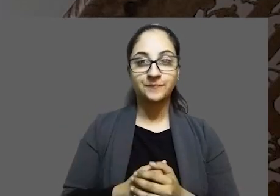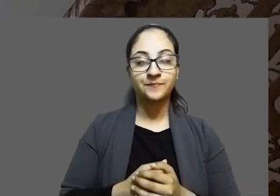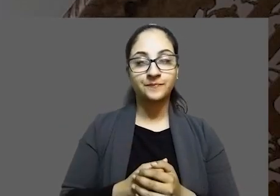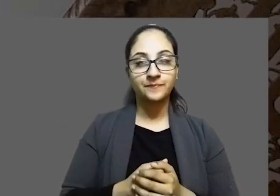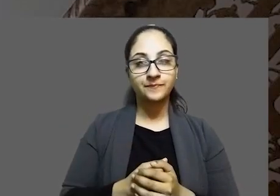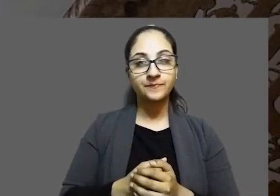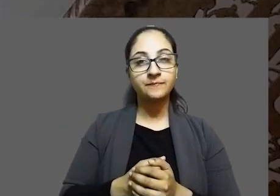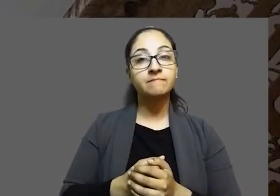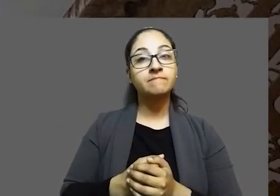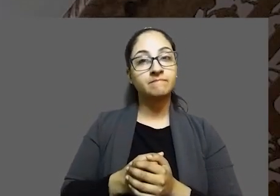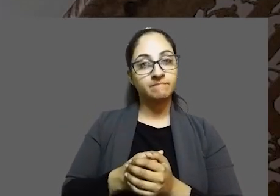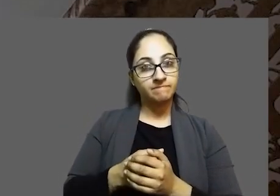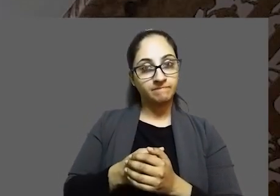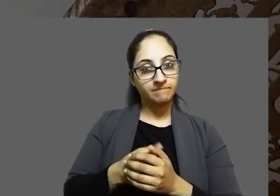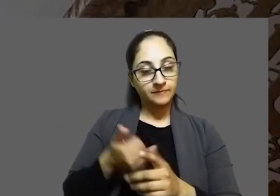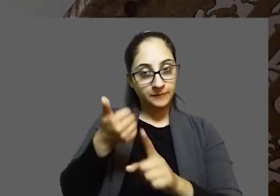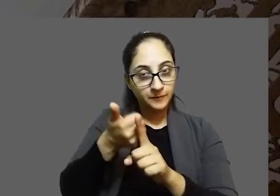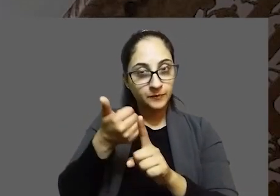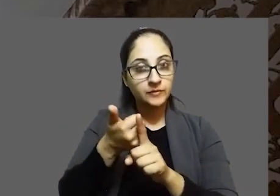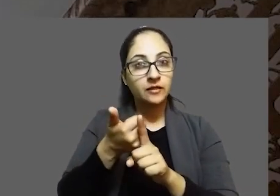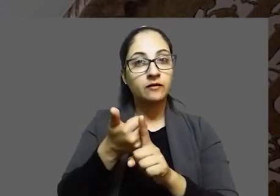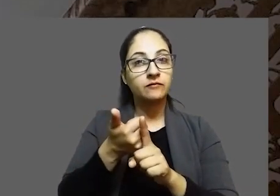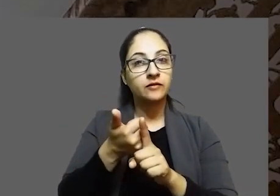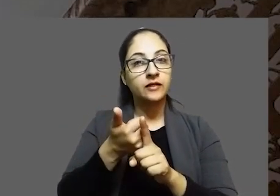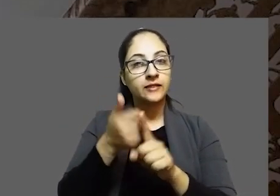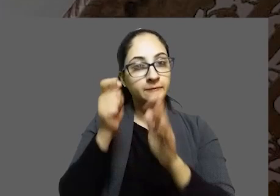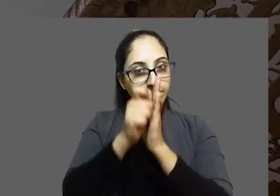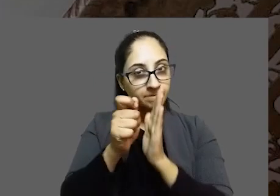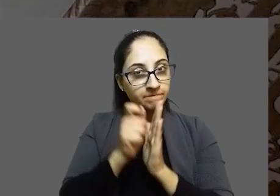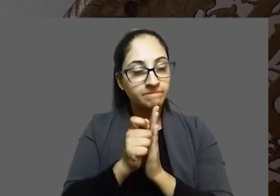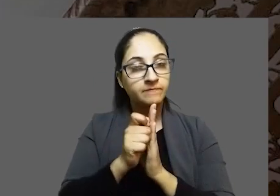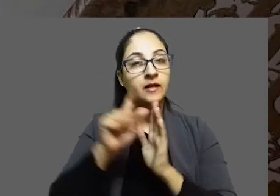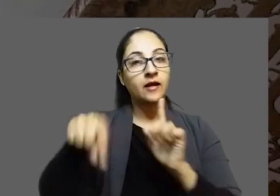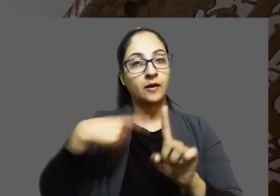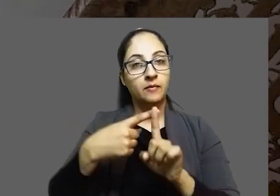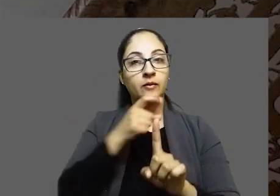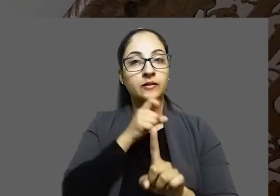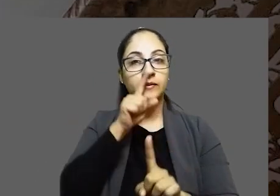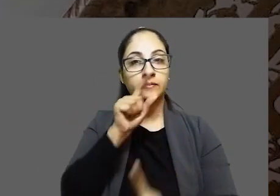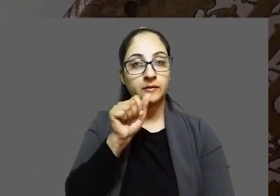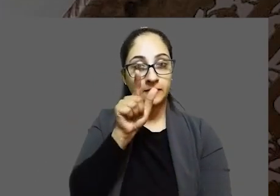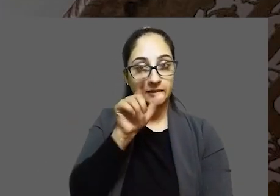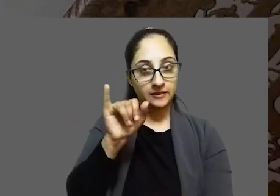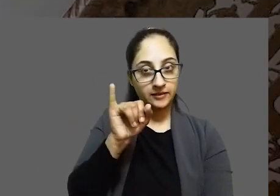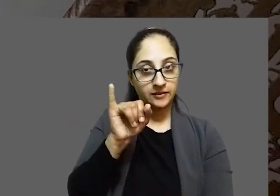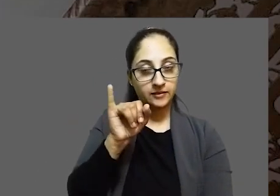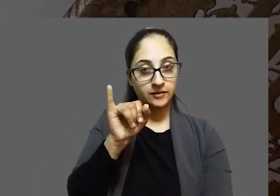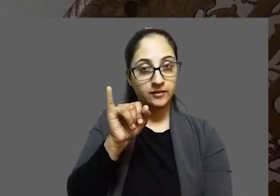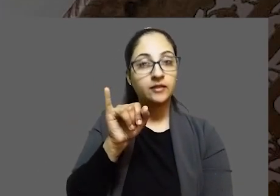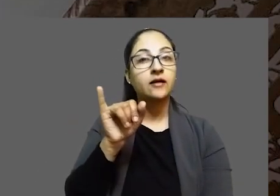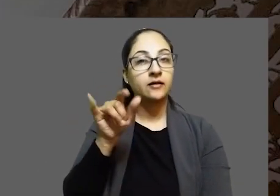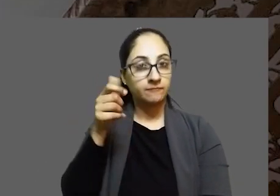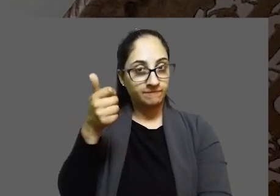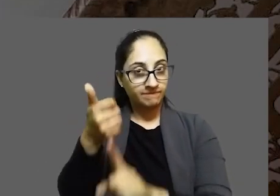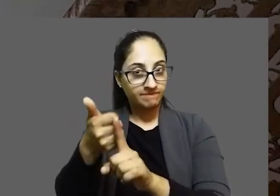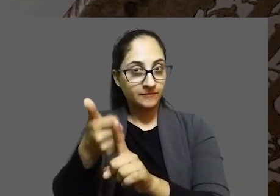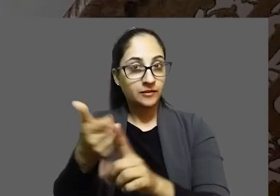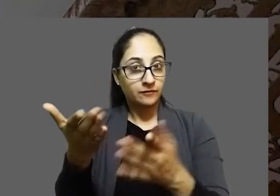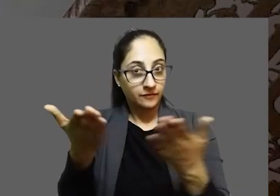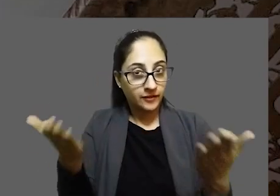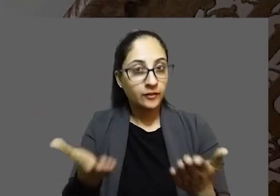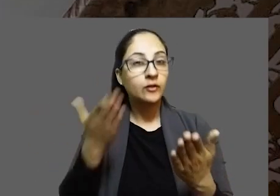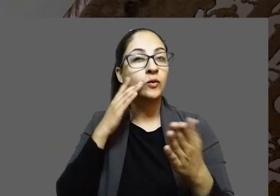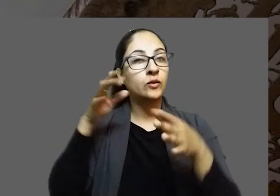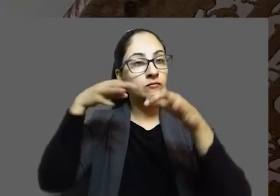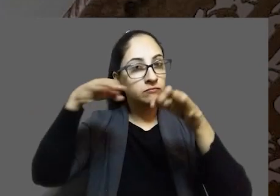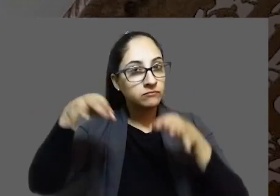a contemporary reflection on the life of Imam Ali as a hero. Dr. Rashid will guide us through the life of Hazrat